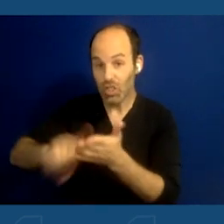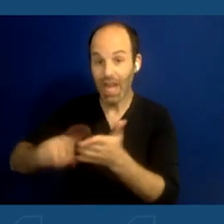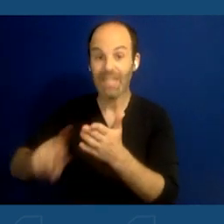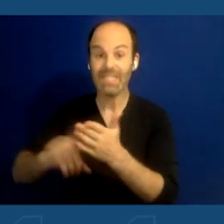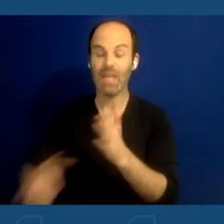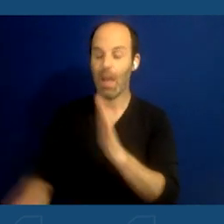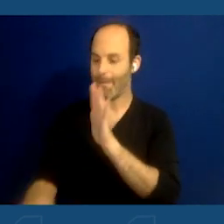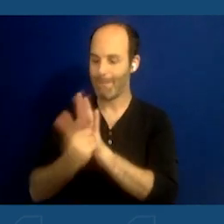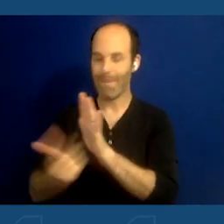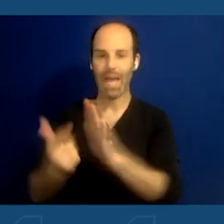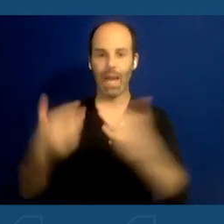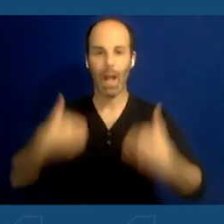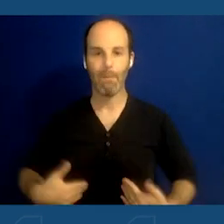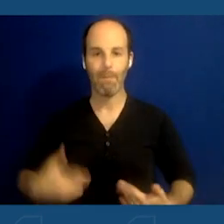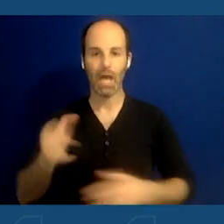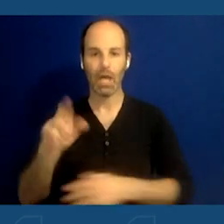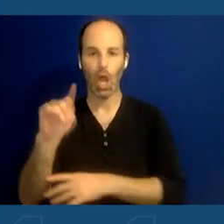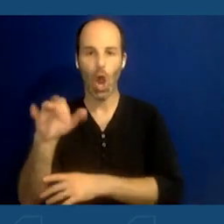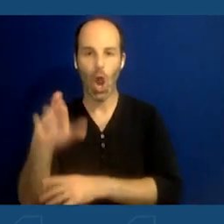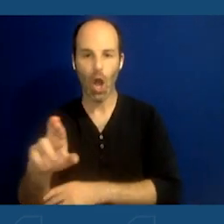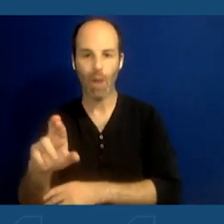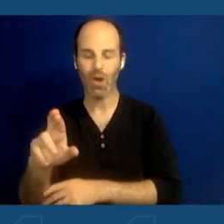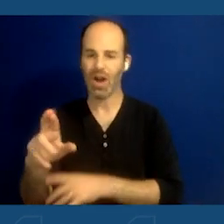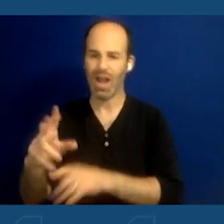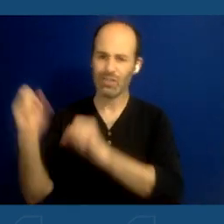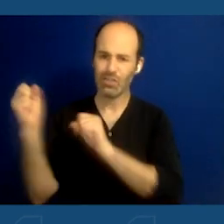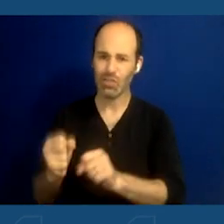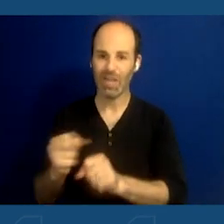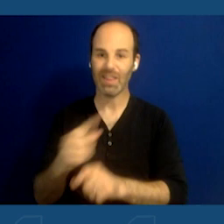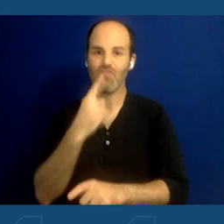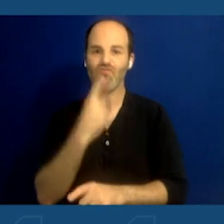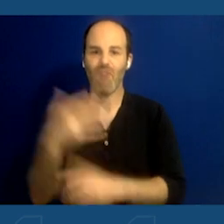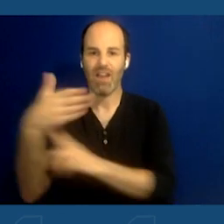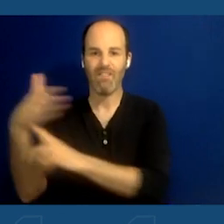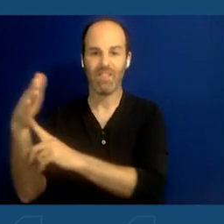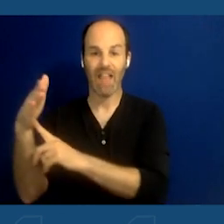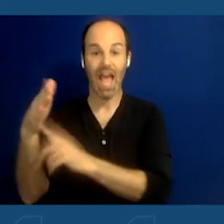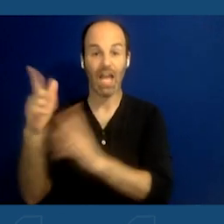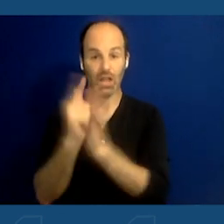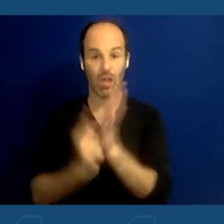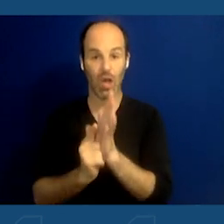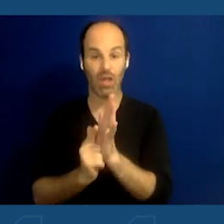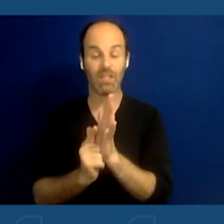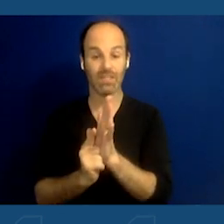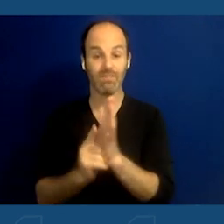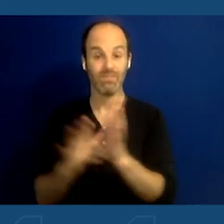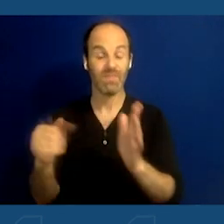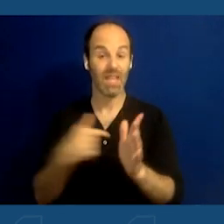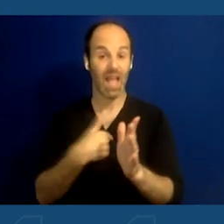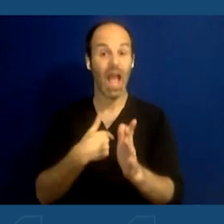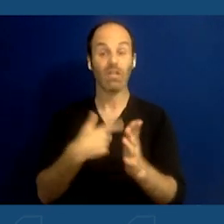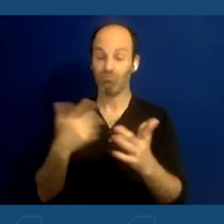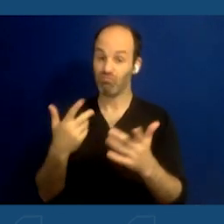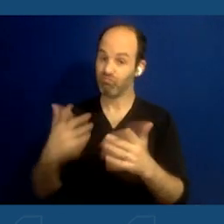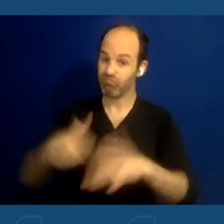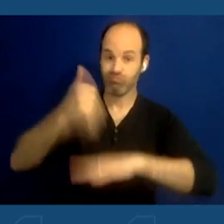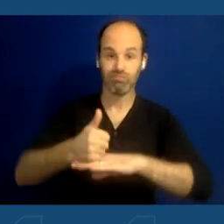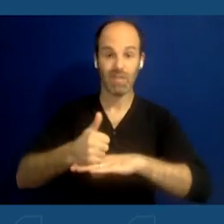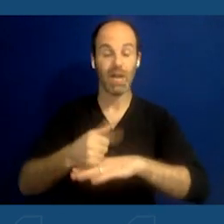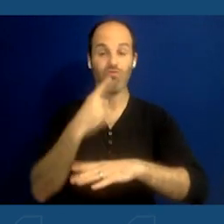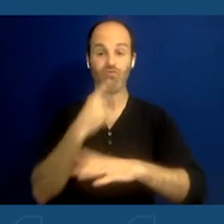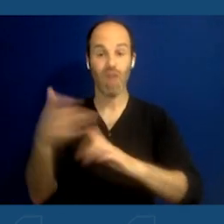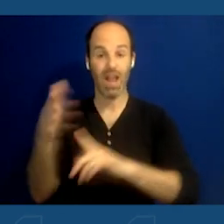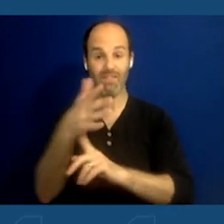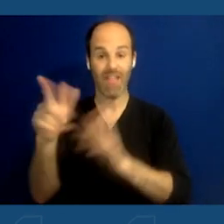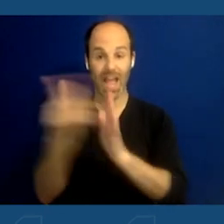armor, and strengthening our red flag laws. And I have an announcement on our success in implementing the red flag laws in a couple of weeks, too. So we're going to be